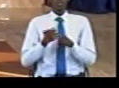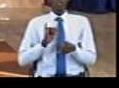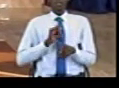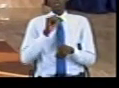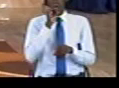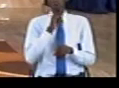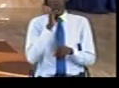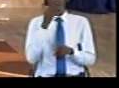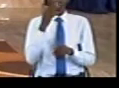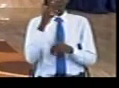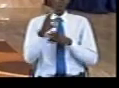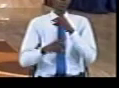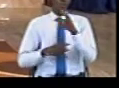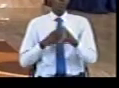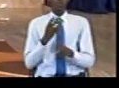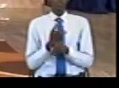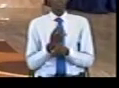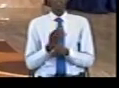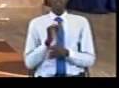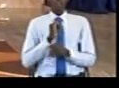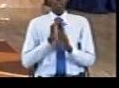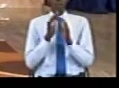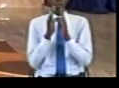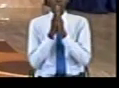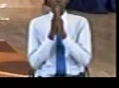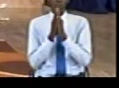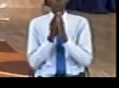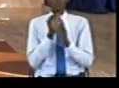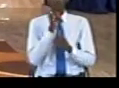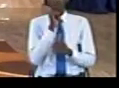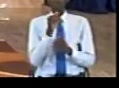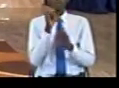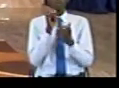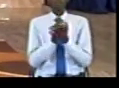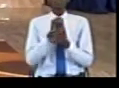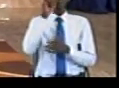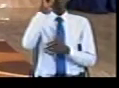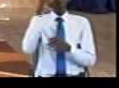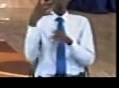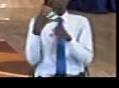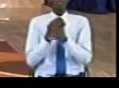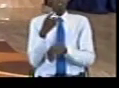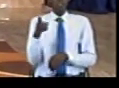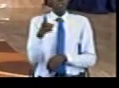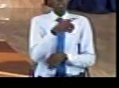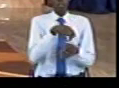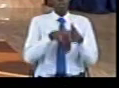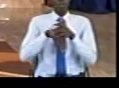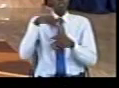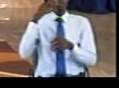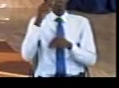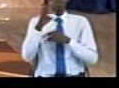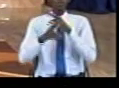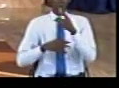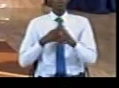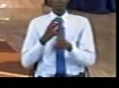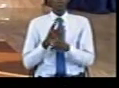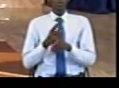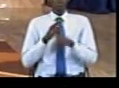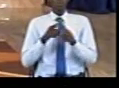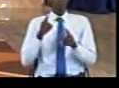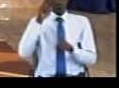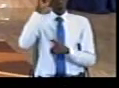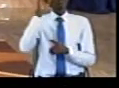the world. I pray not that thou shouldest take them out of the world, but that thou shouldest